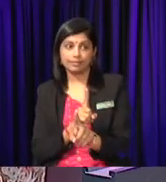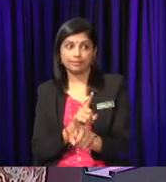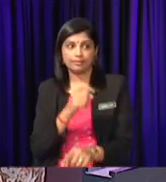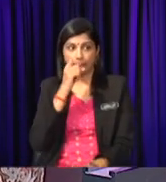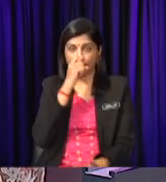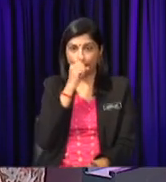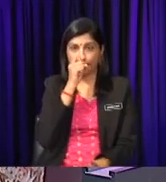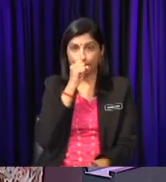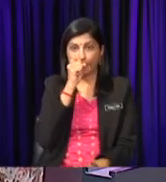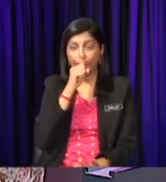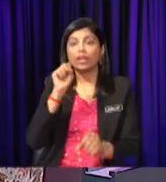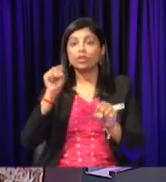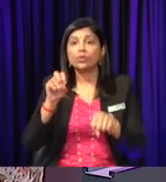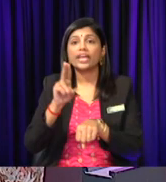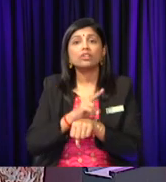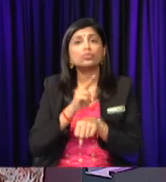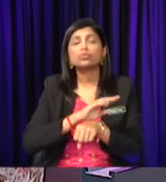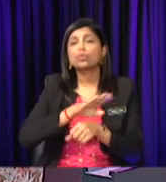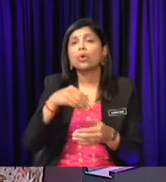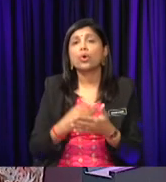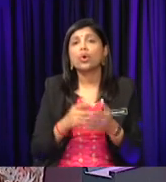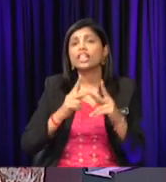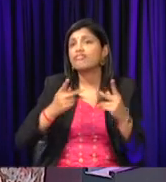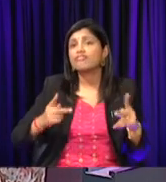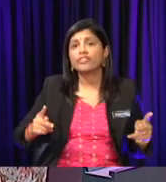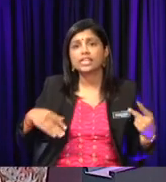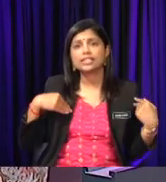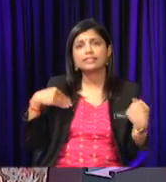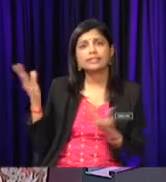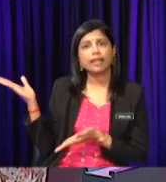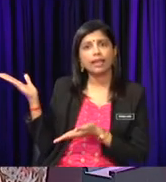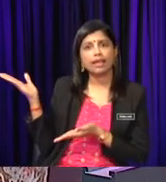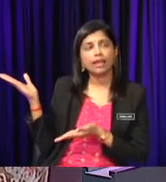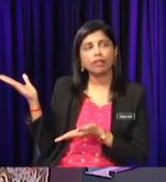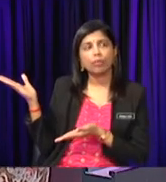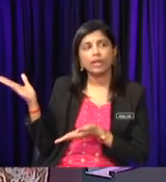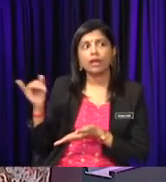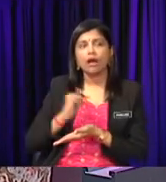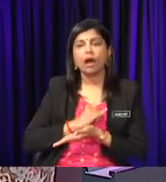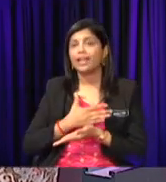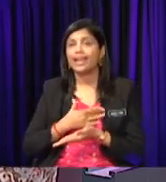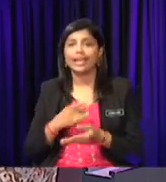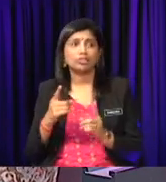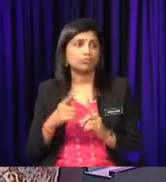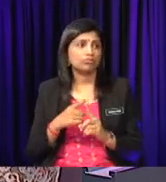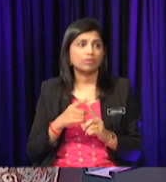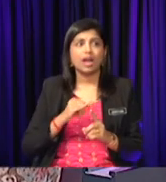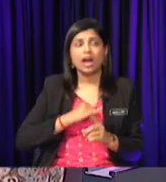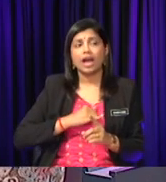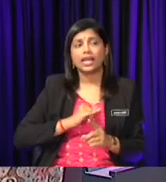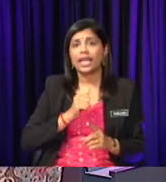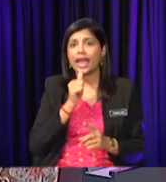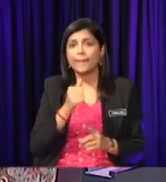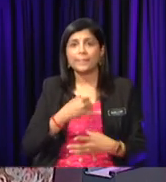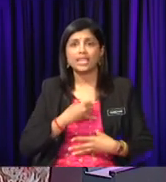phrases that you need to show that you understand the interaction, as you can see on the slide that I show,